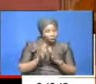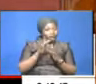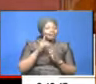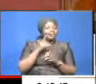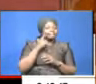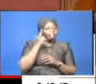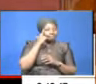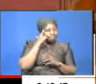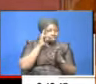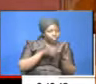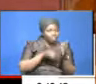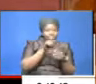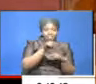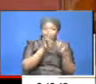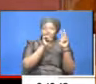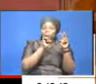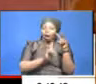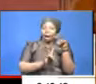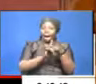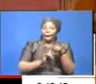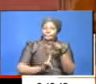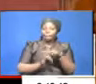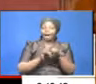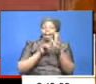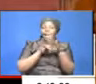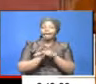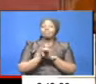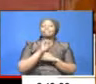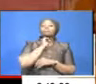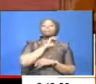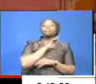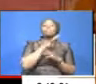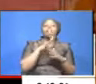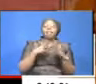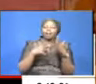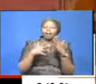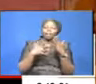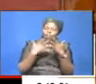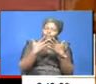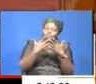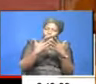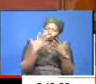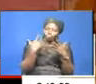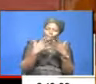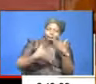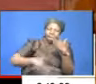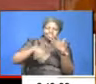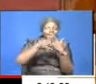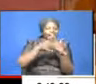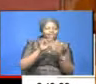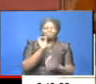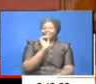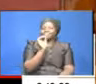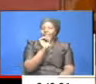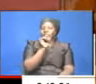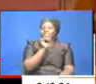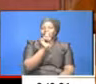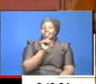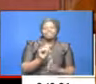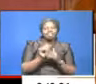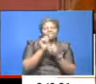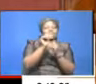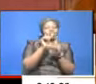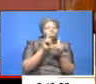do not appear in the complainant's affidavit and therefore amount to adducing of